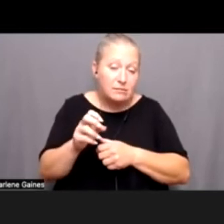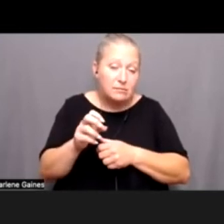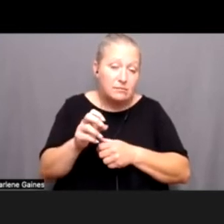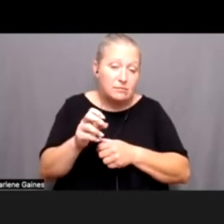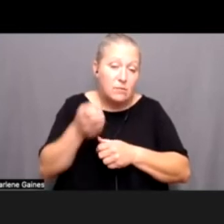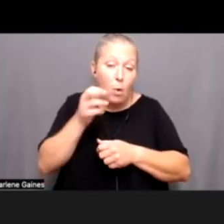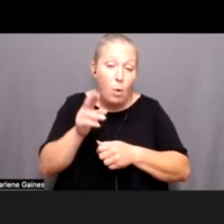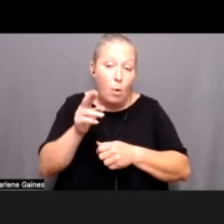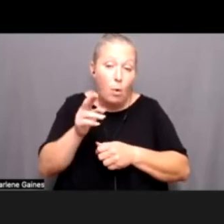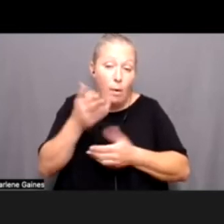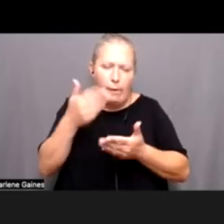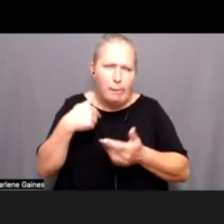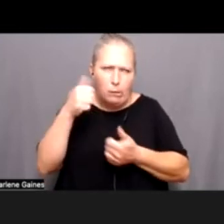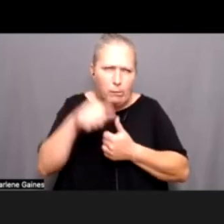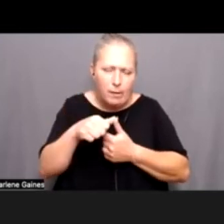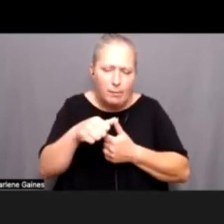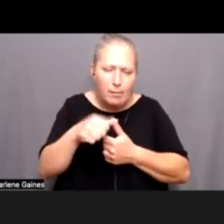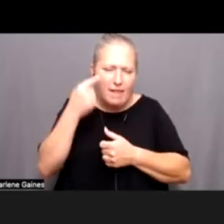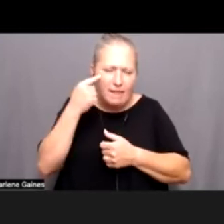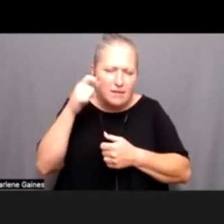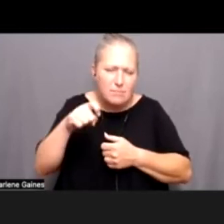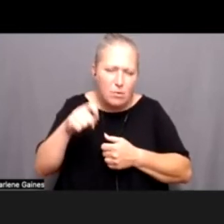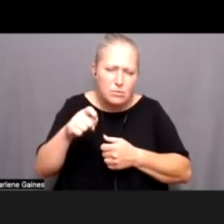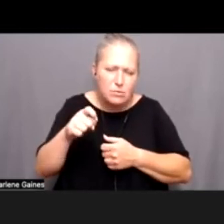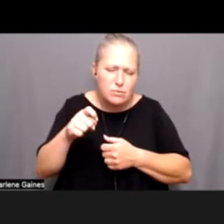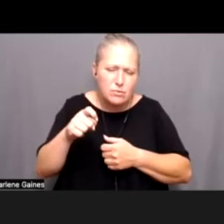Or if I'm just like not remembering, I think there's supposed to be like